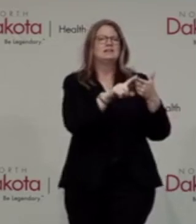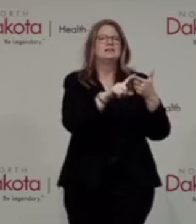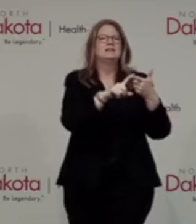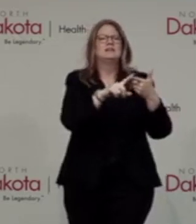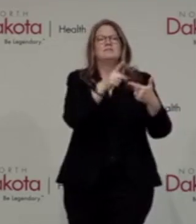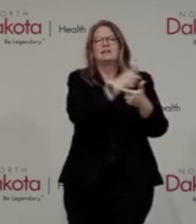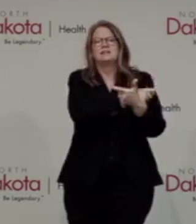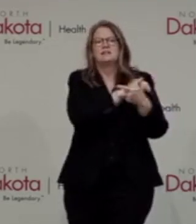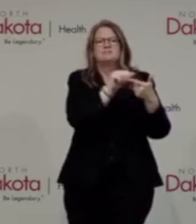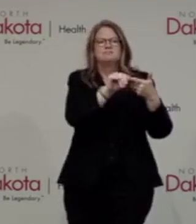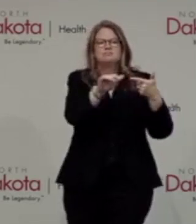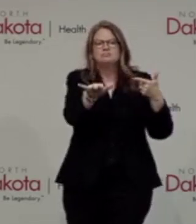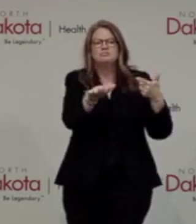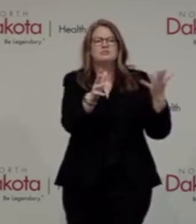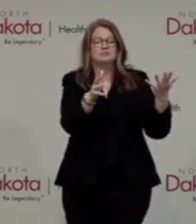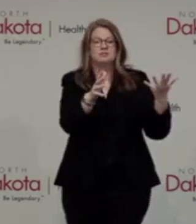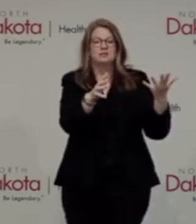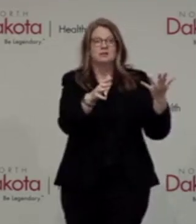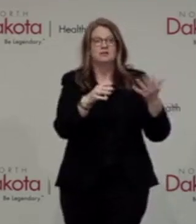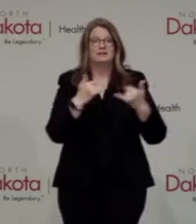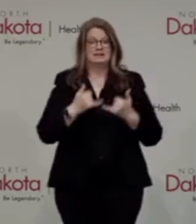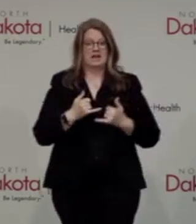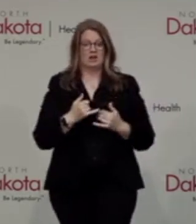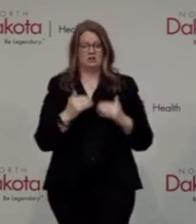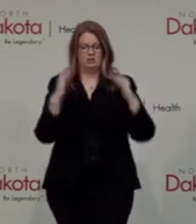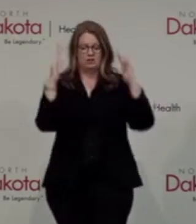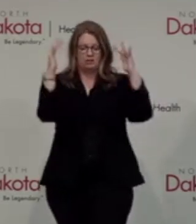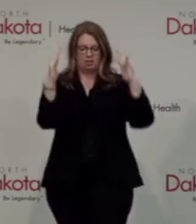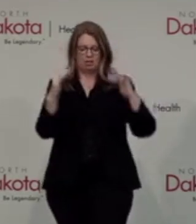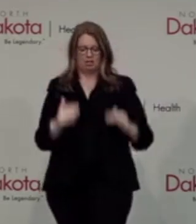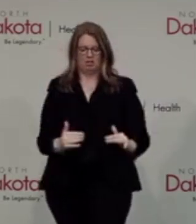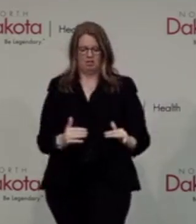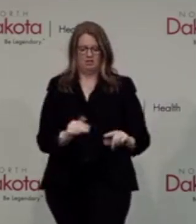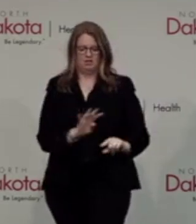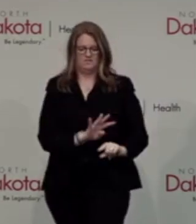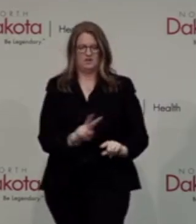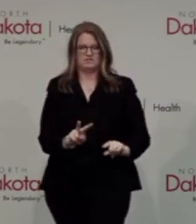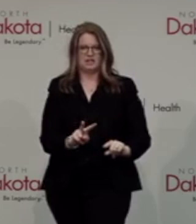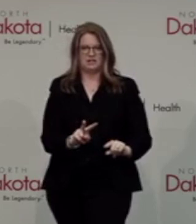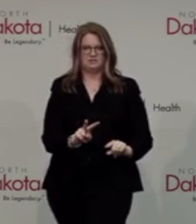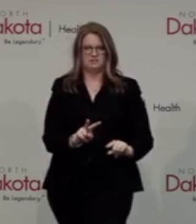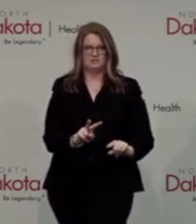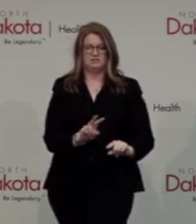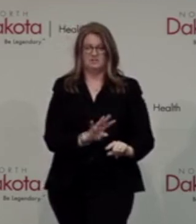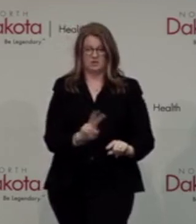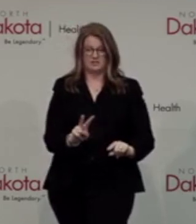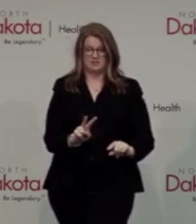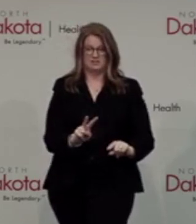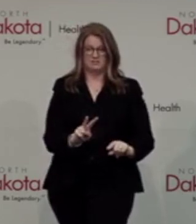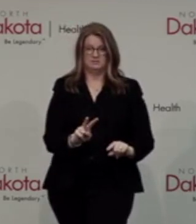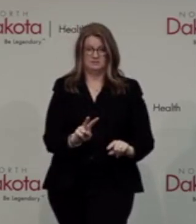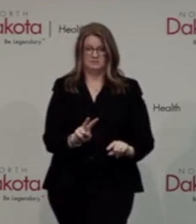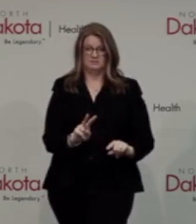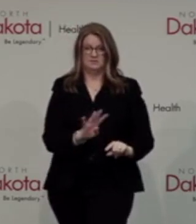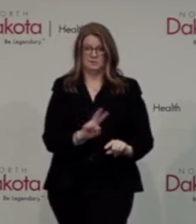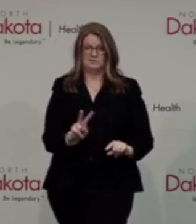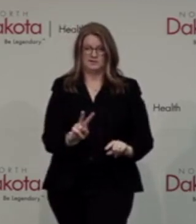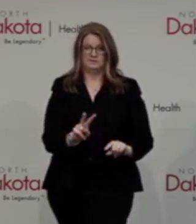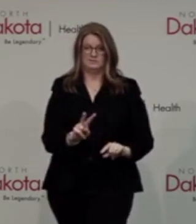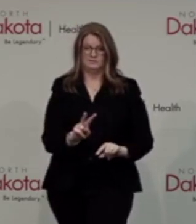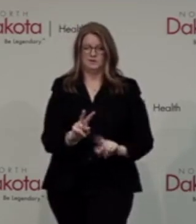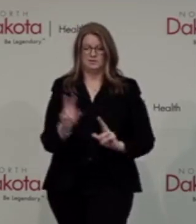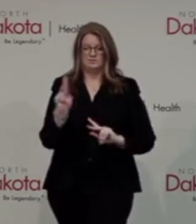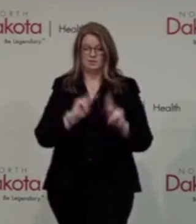and other things. But currently we're in 42nd place out of 50 states. So we're in the bottom 10 in terms of